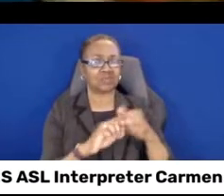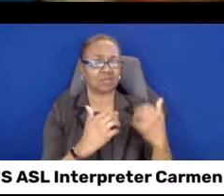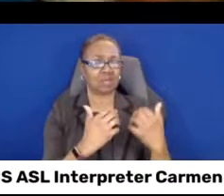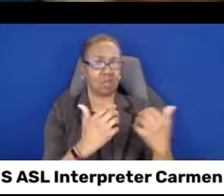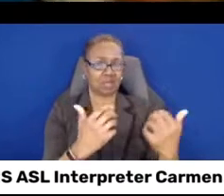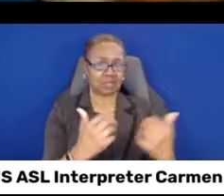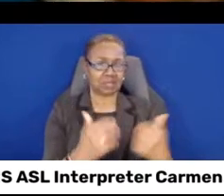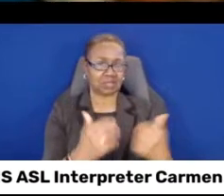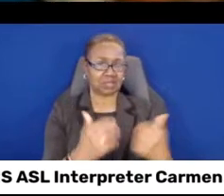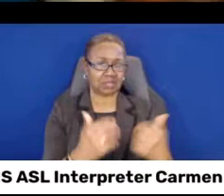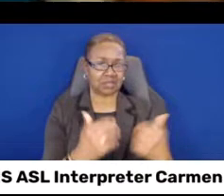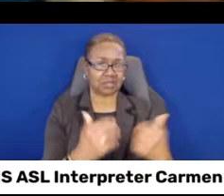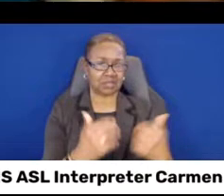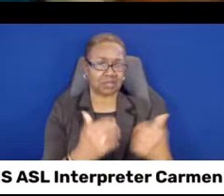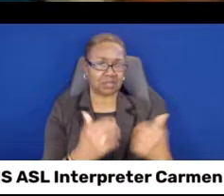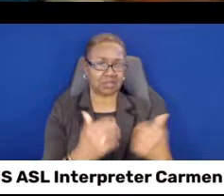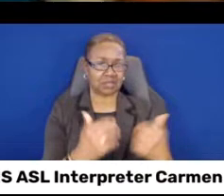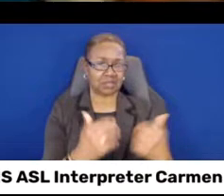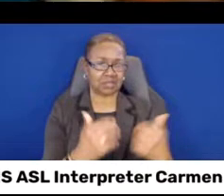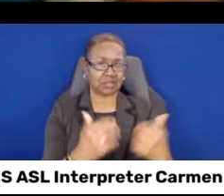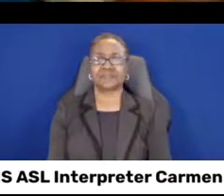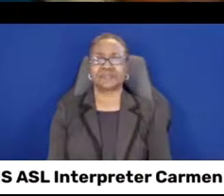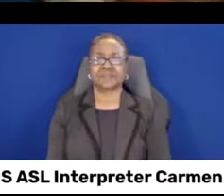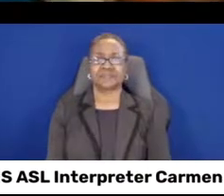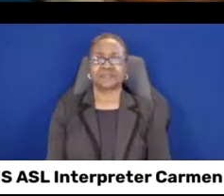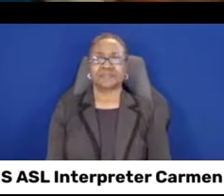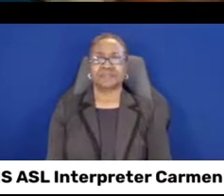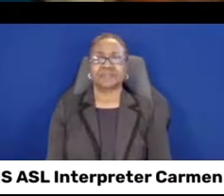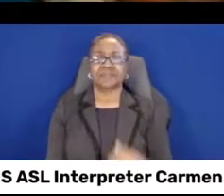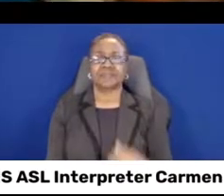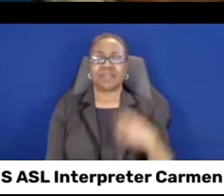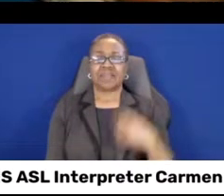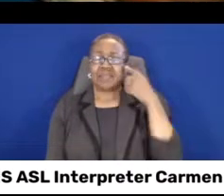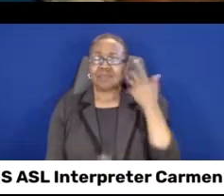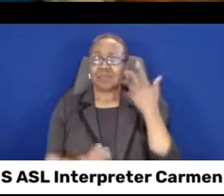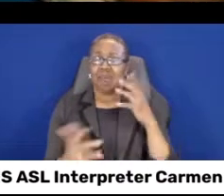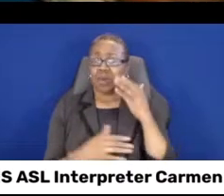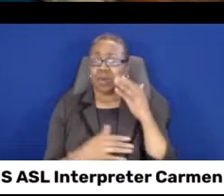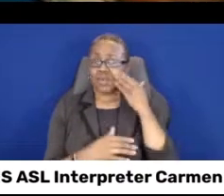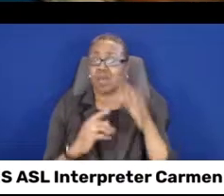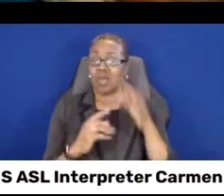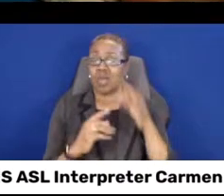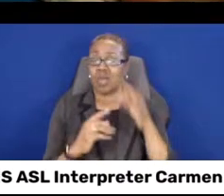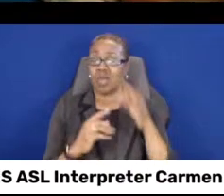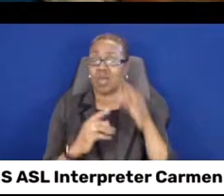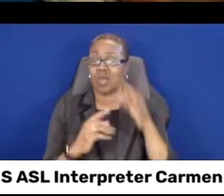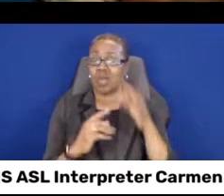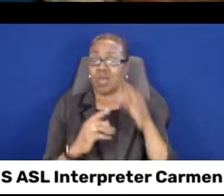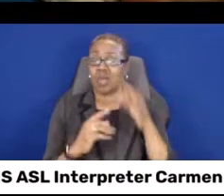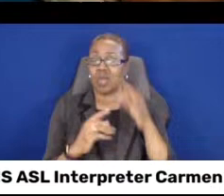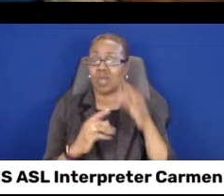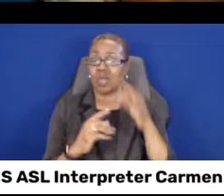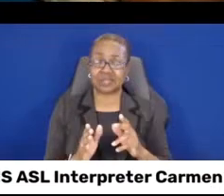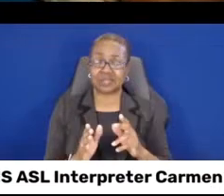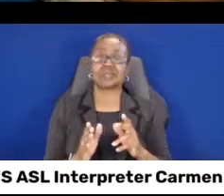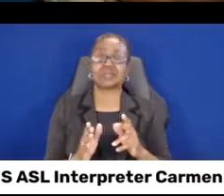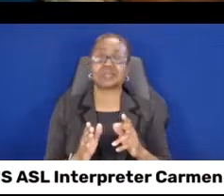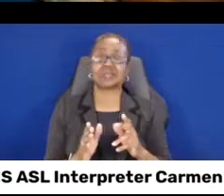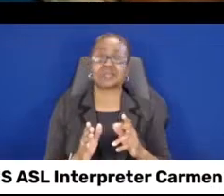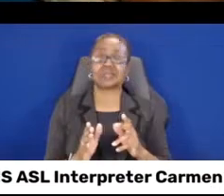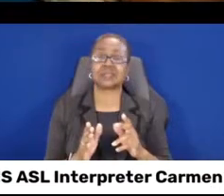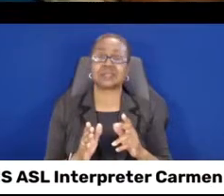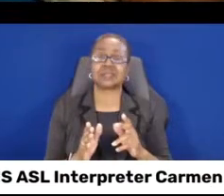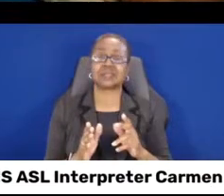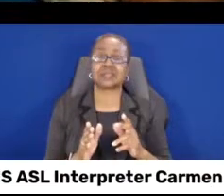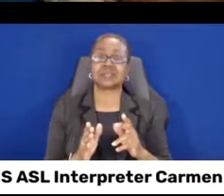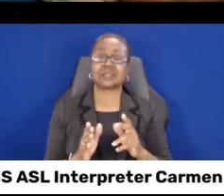So I think we all know, especially as participants in this conference, that